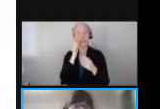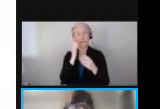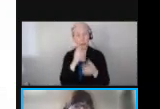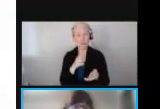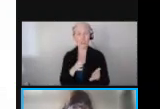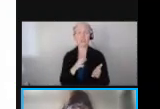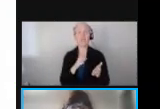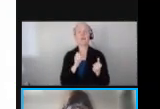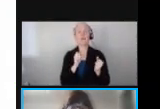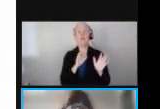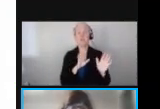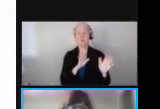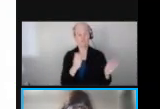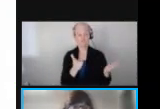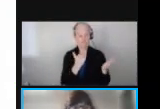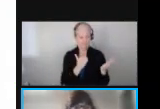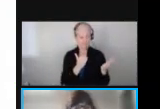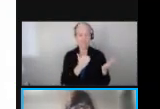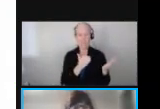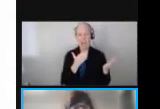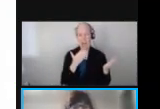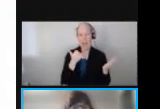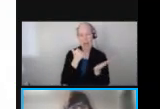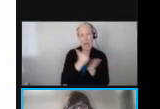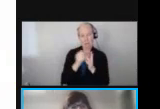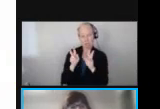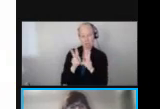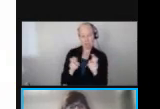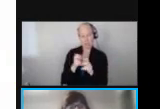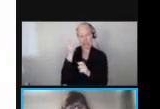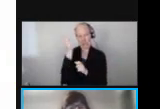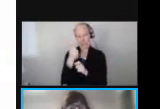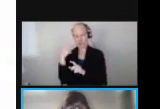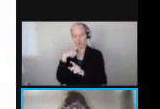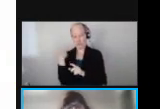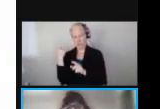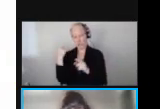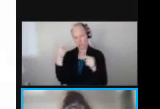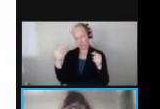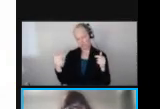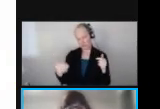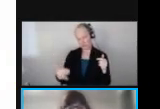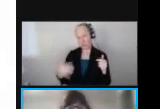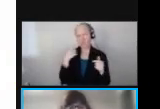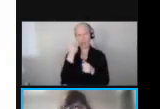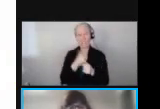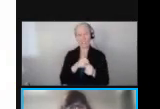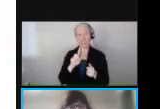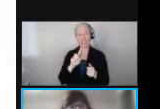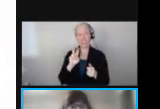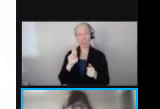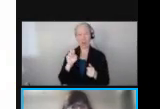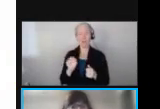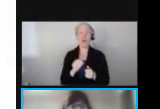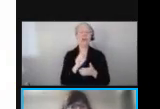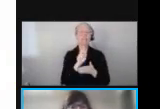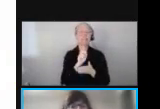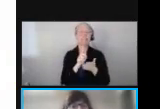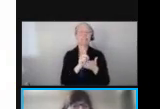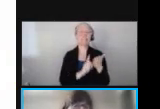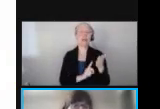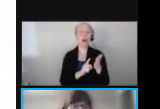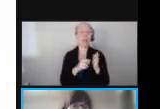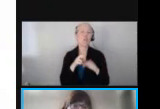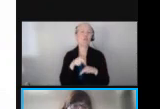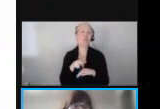countermeasures and information help us understand each of the risks for the different DRMs or design reference missions that are across the board.